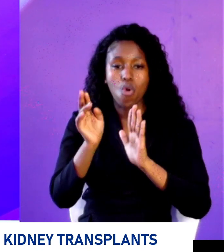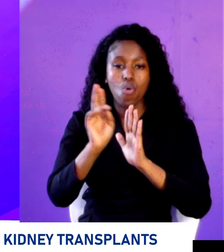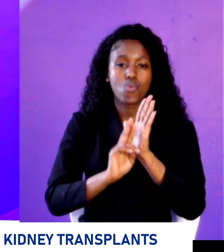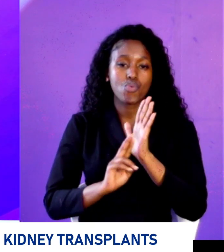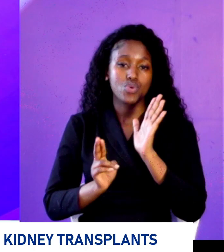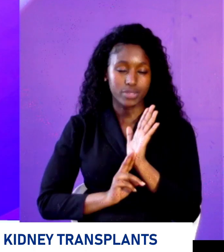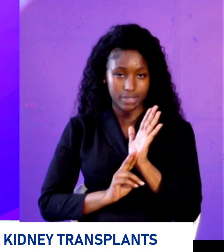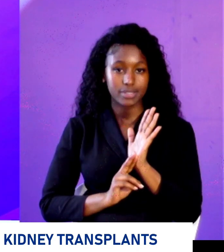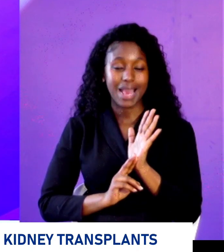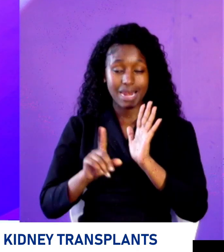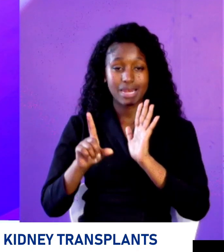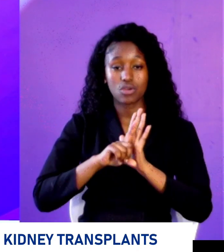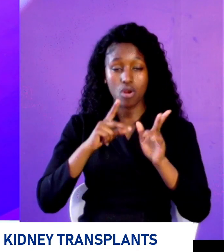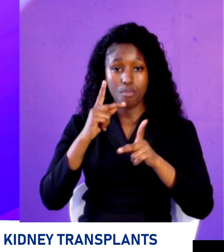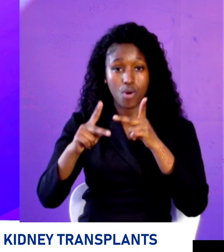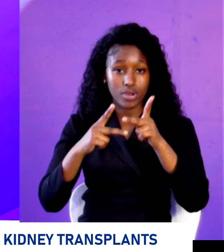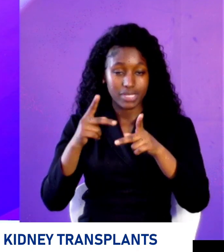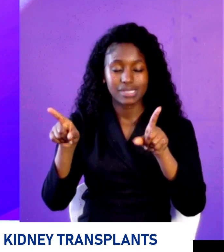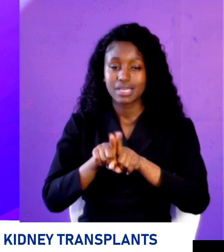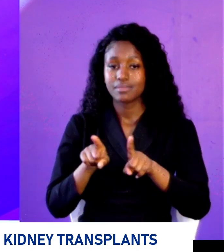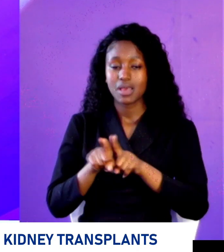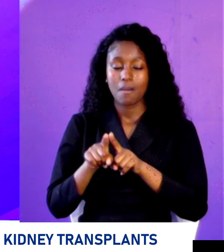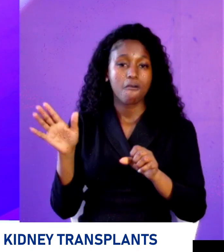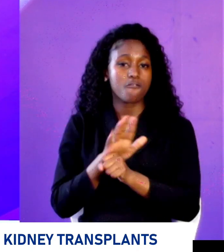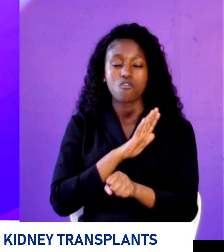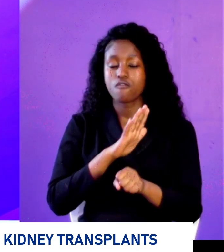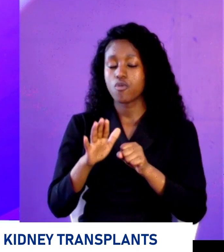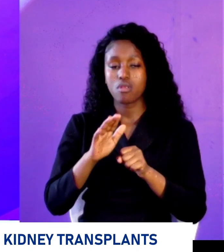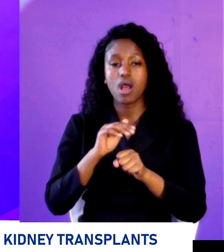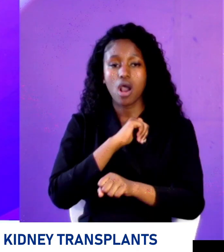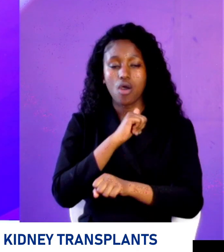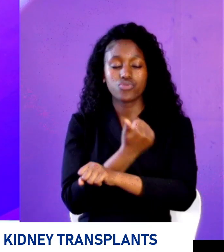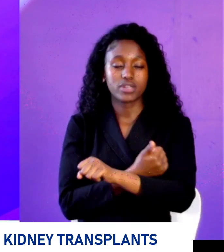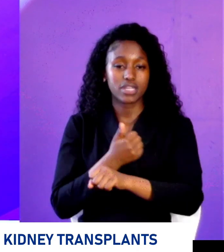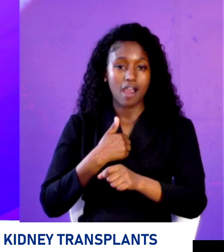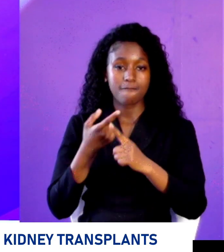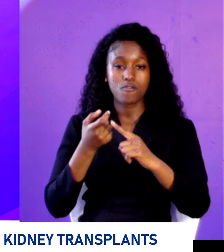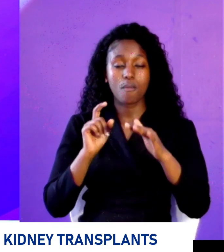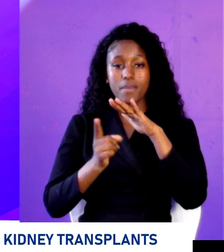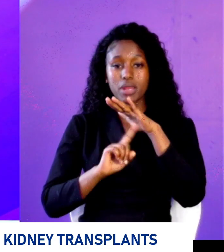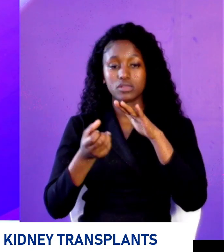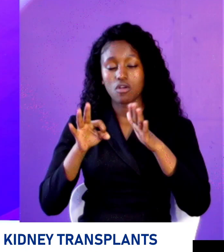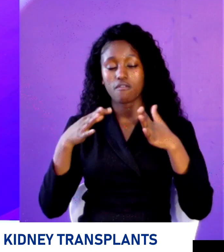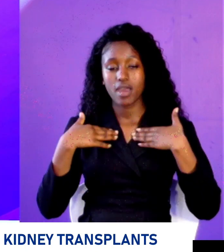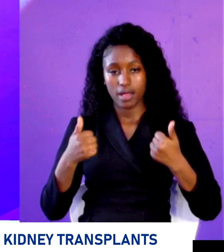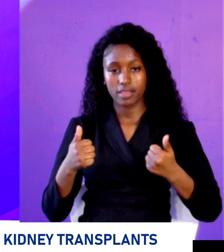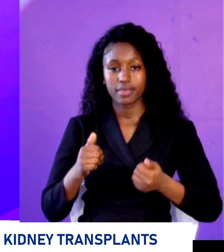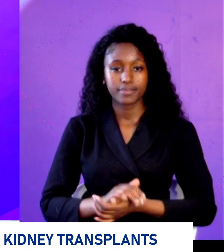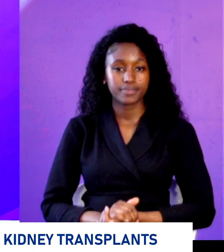legal processes and were fully authorized by the Ministry of Health.